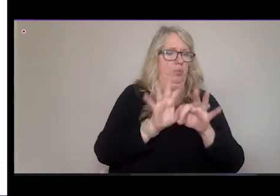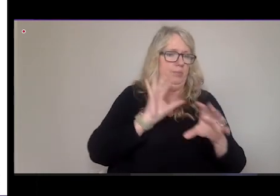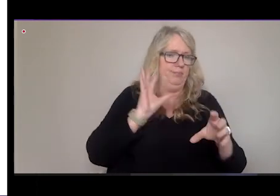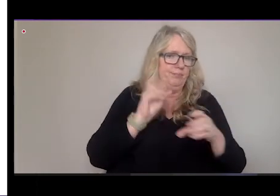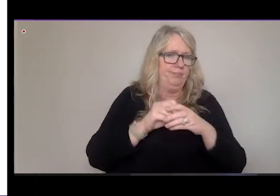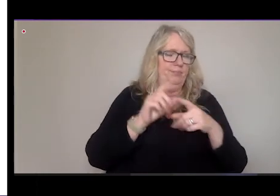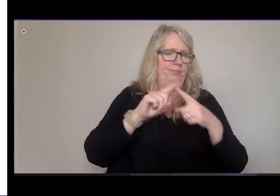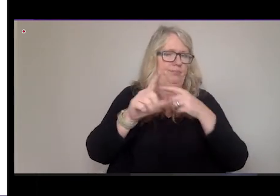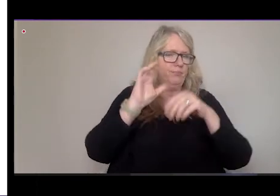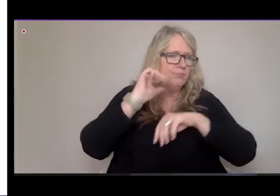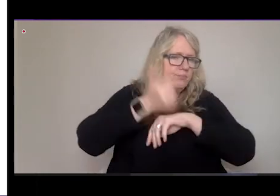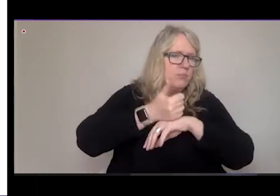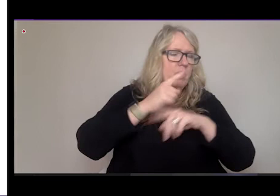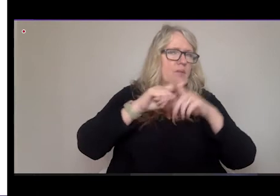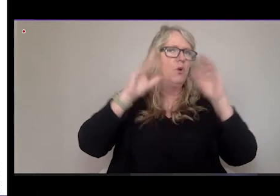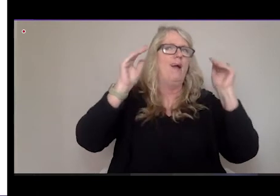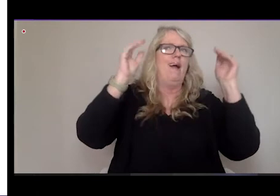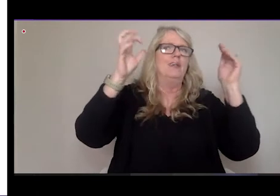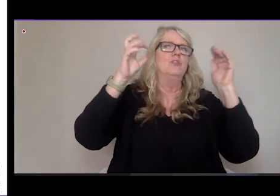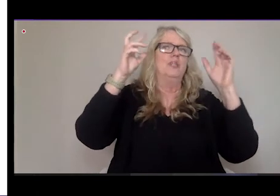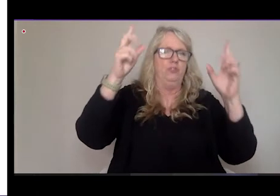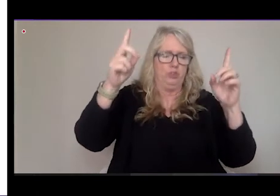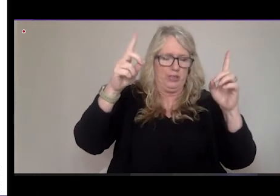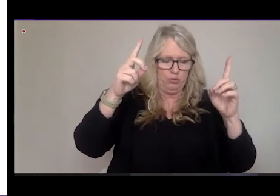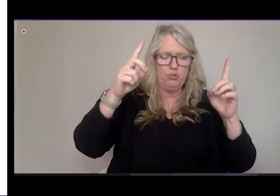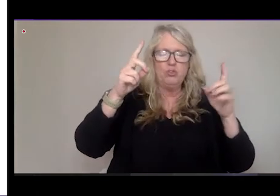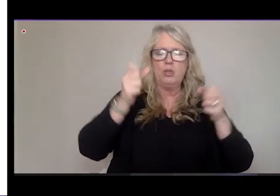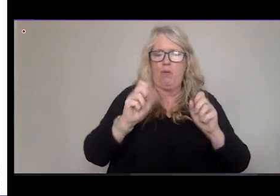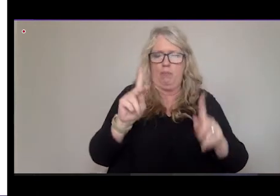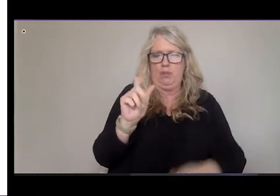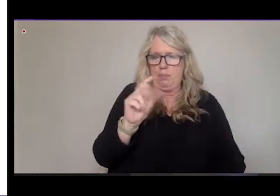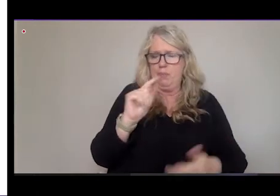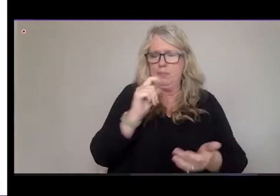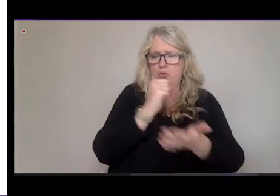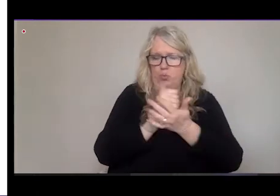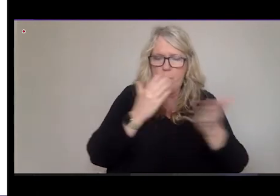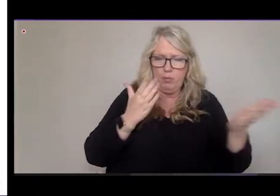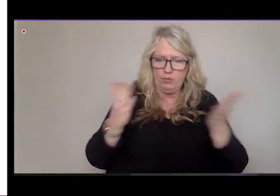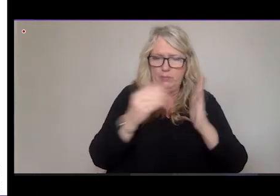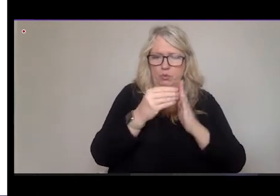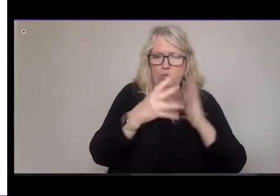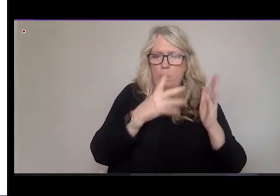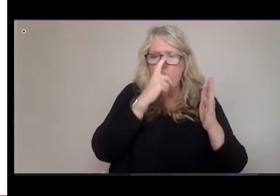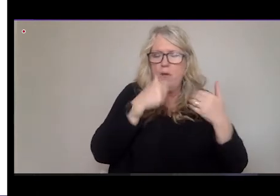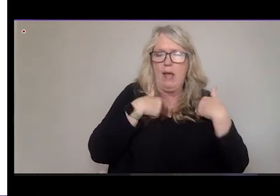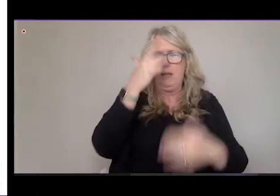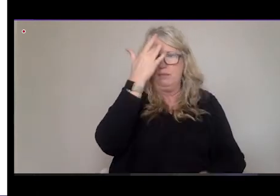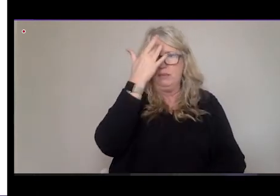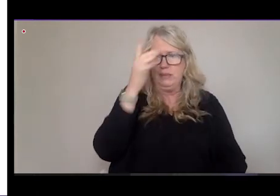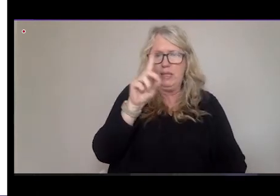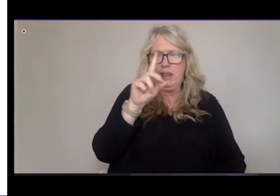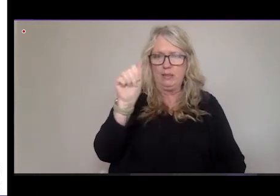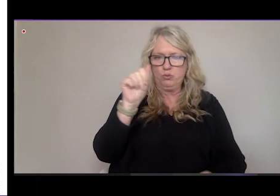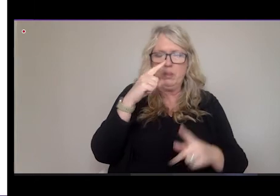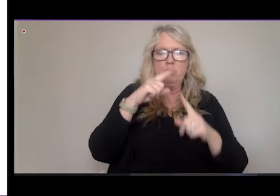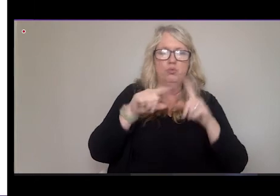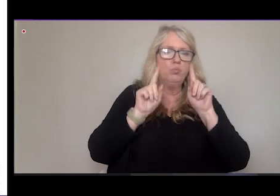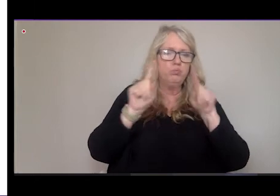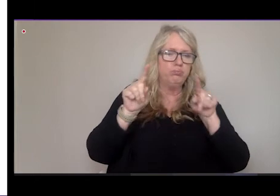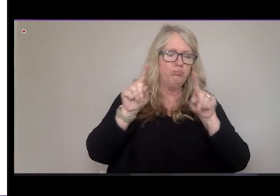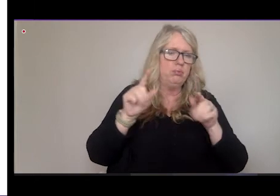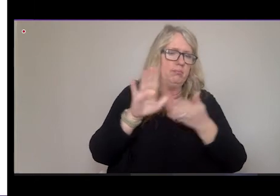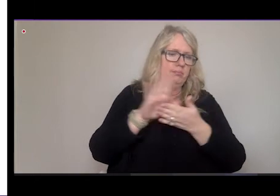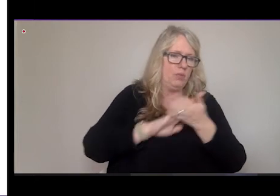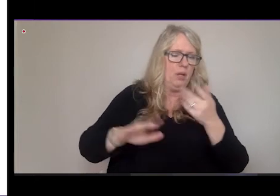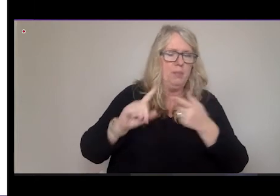role in implementing the provisions of the Higher Education Opportunity Act to facilitate the ability of students with intellectual